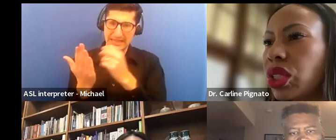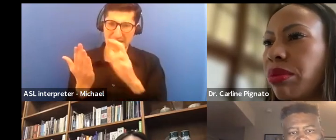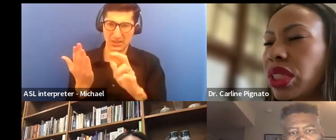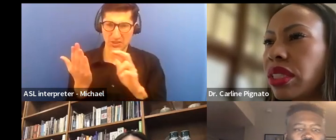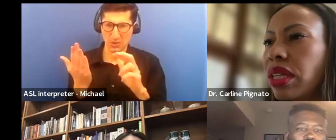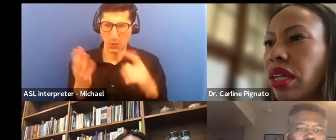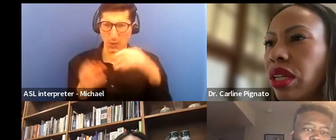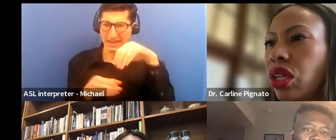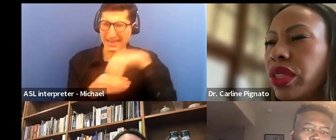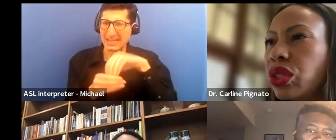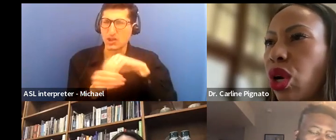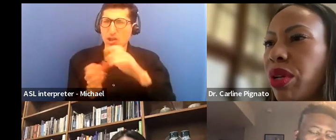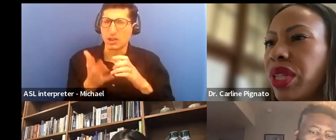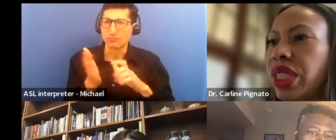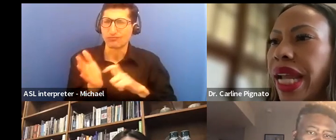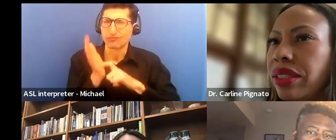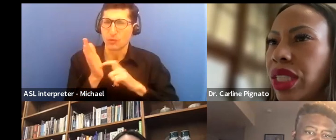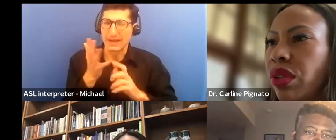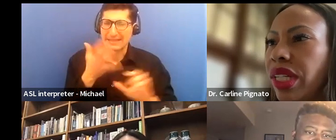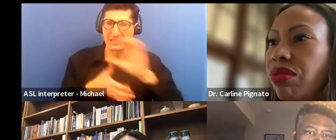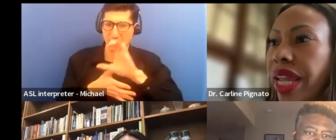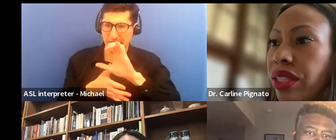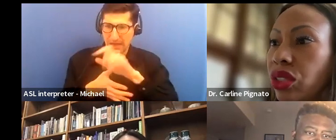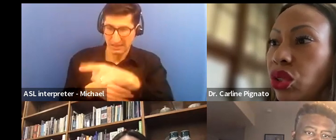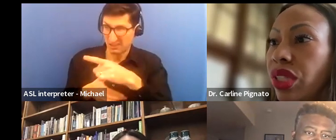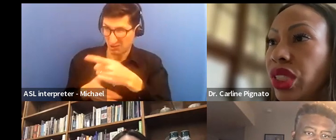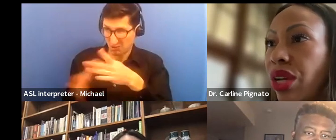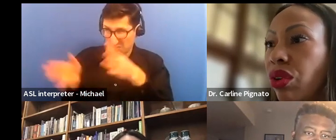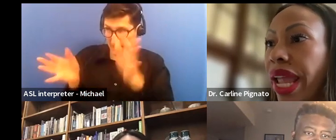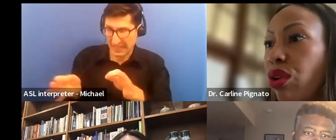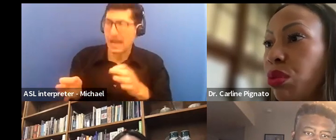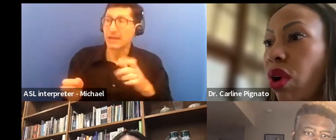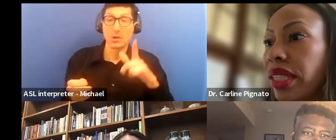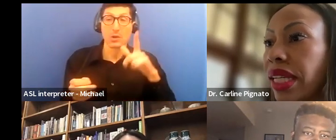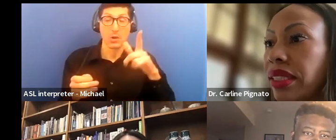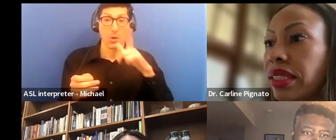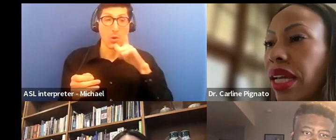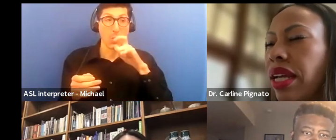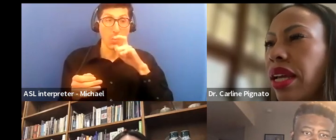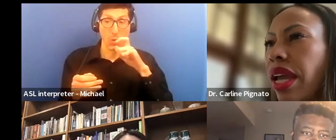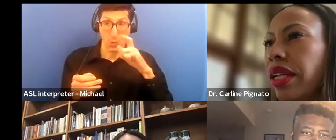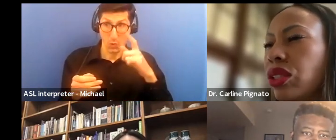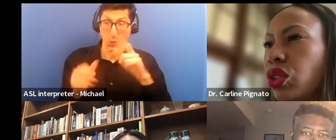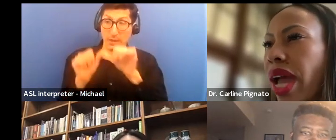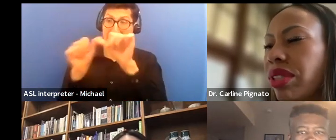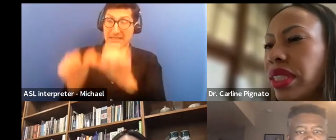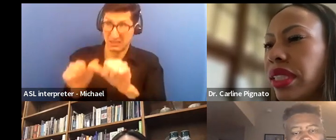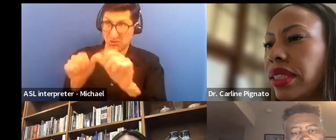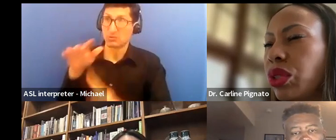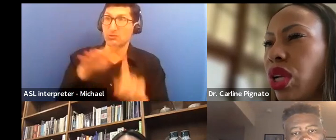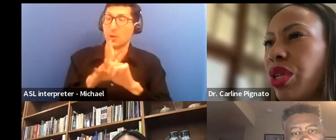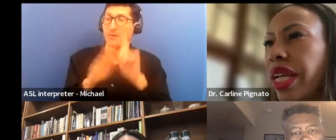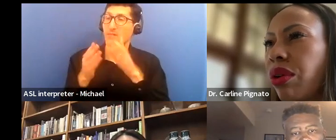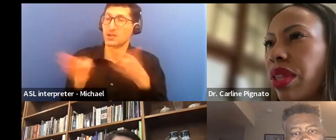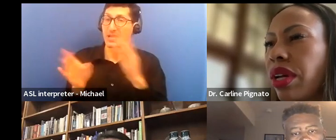the job description to determine which candidates will advance to the general interview process? And do you have a